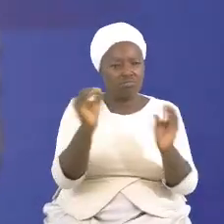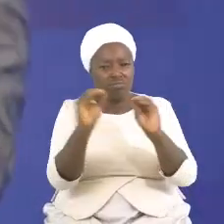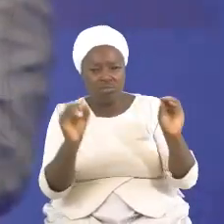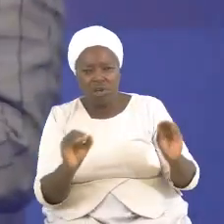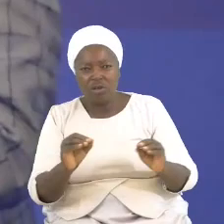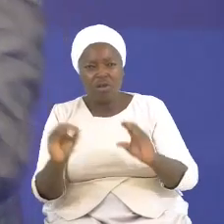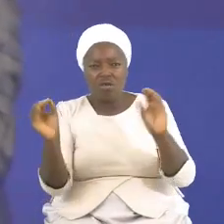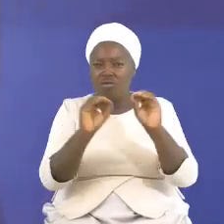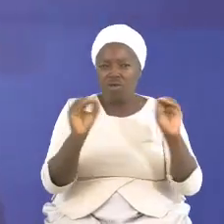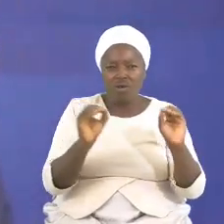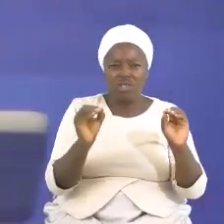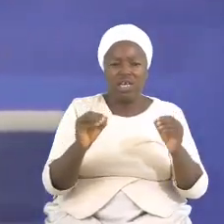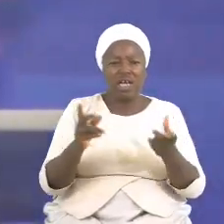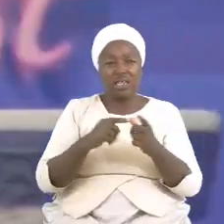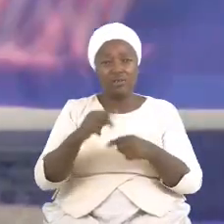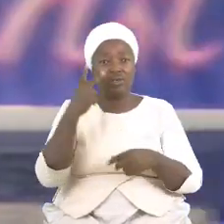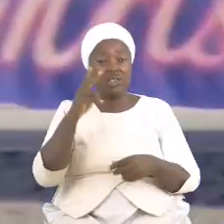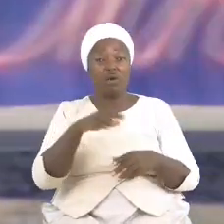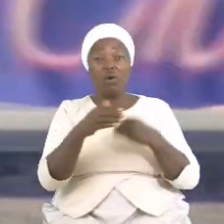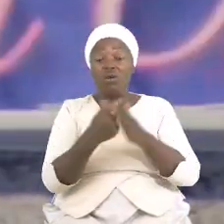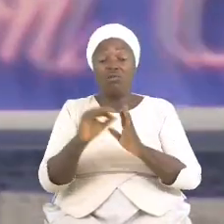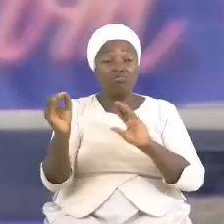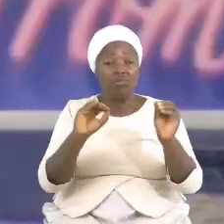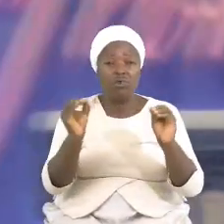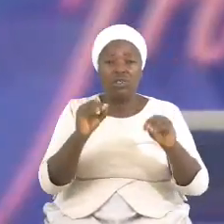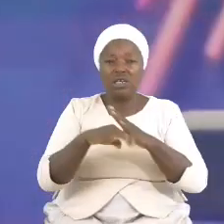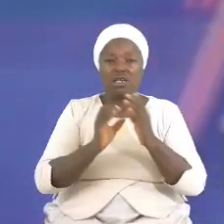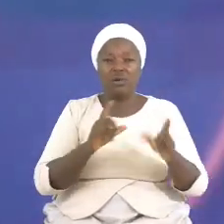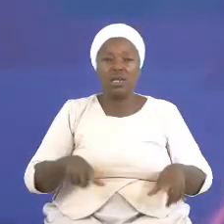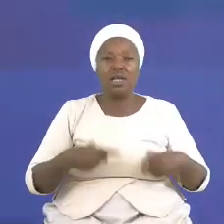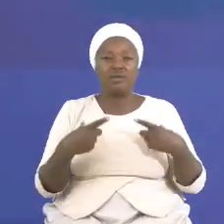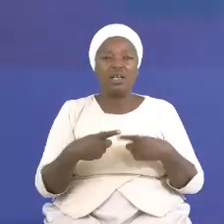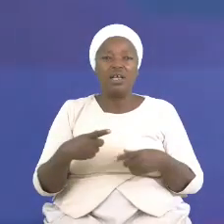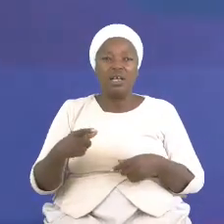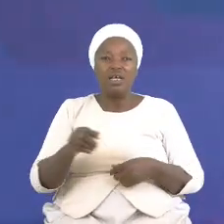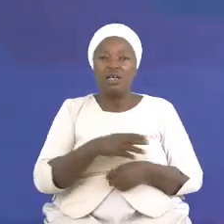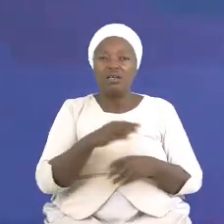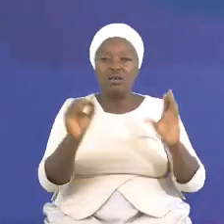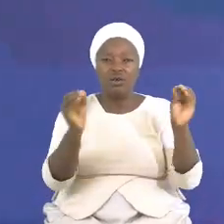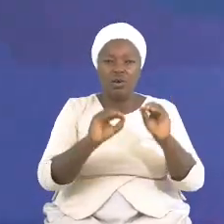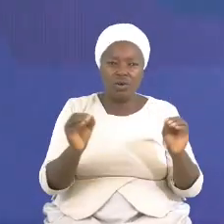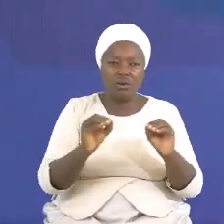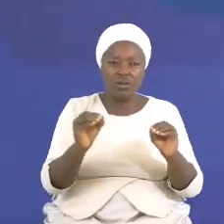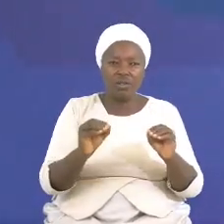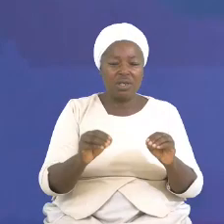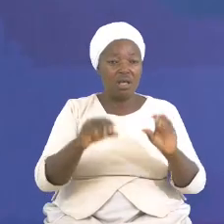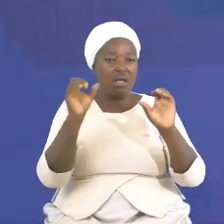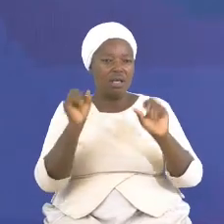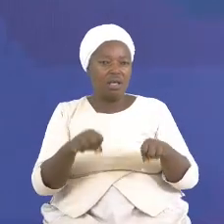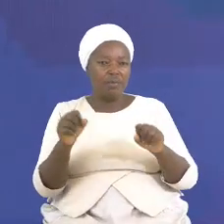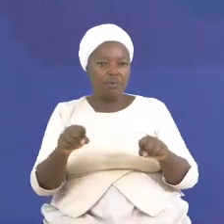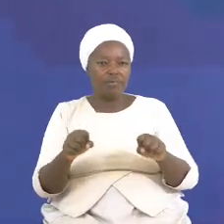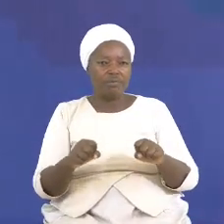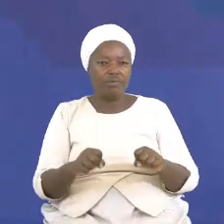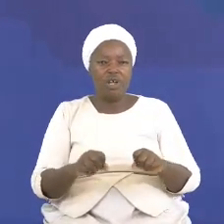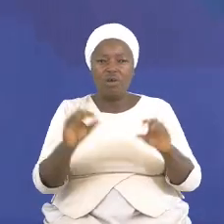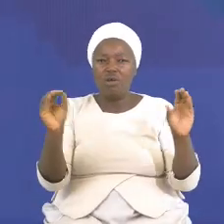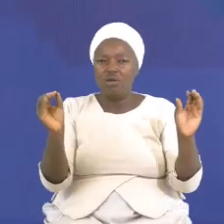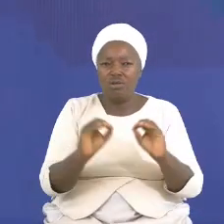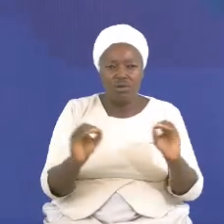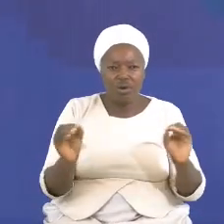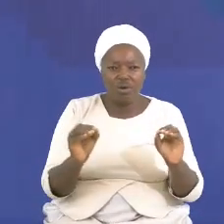see knots in our lives. Not able. Not